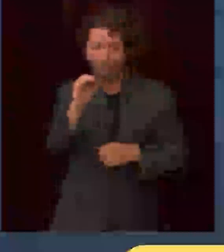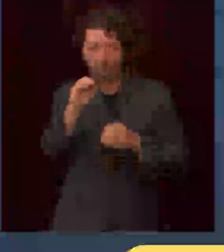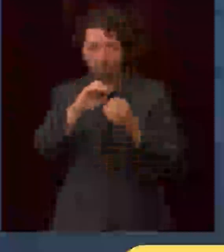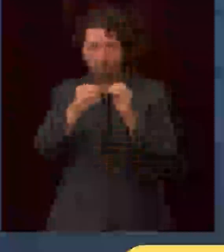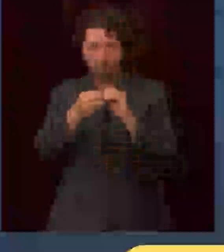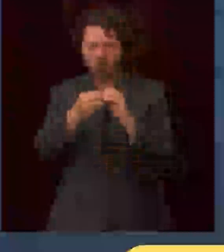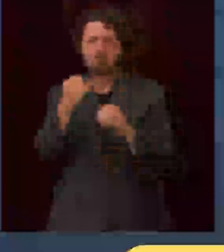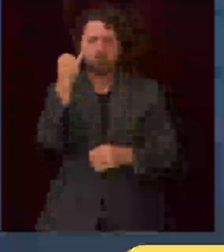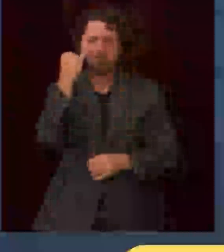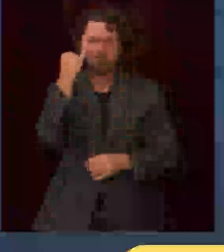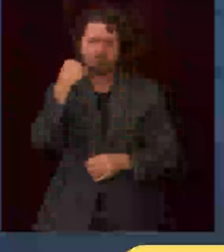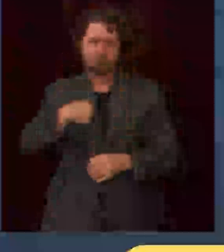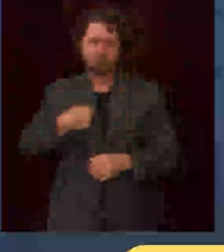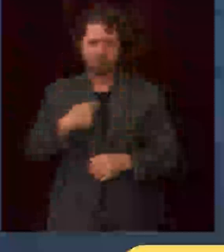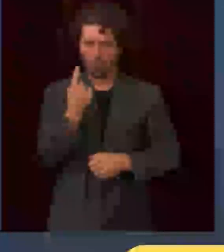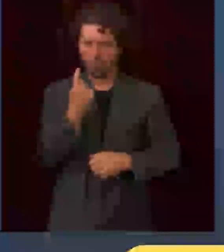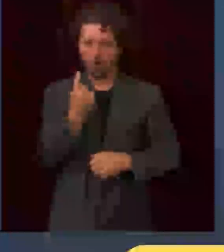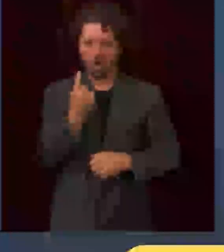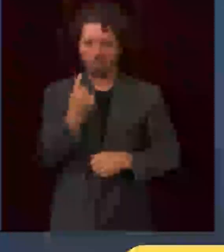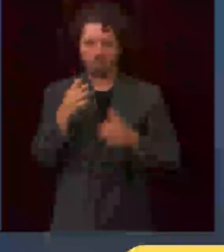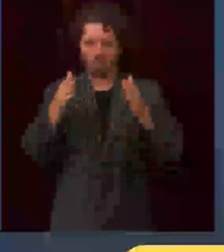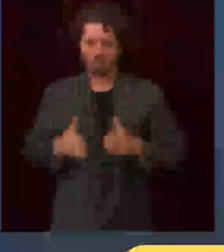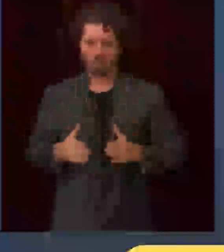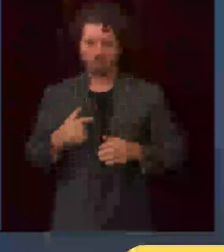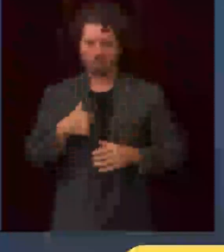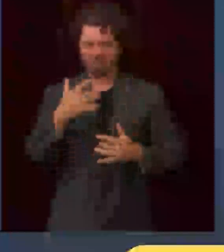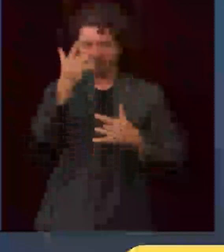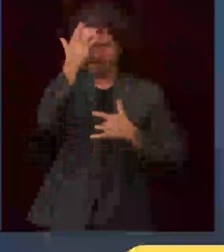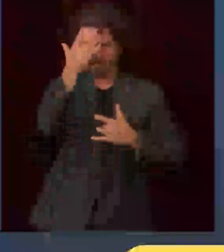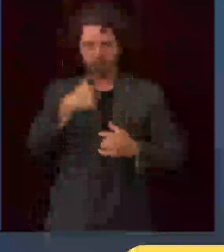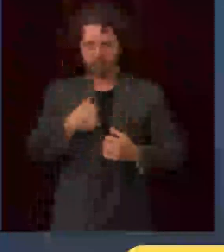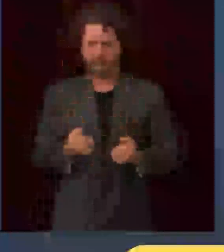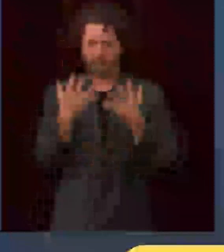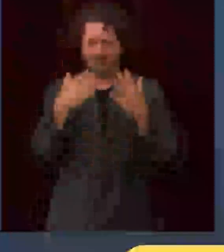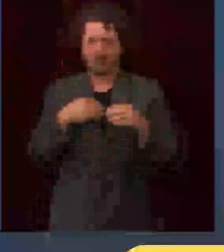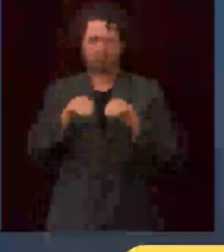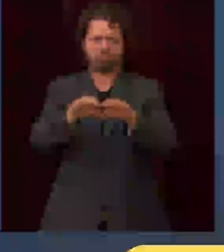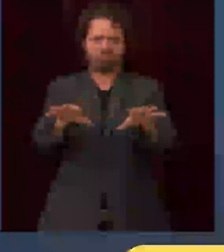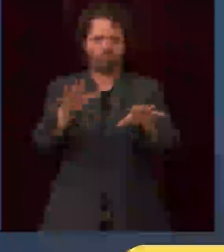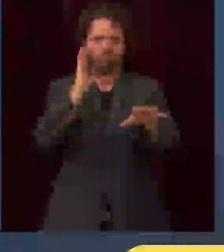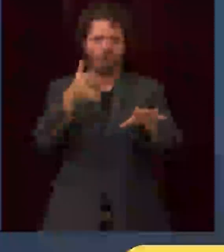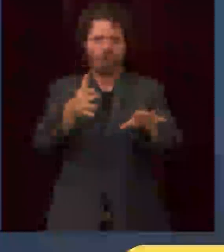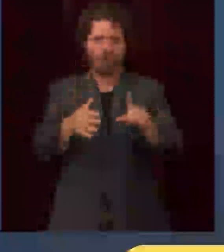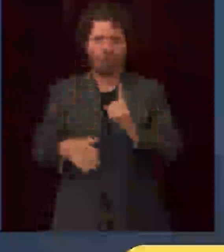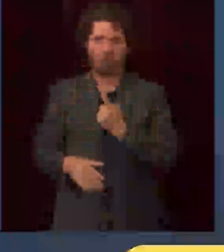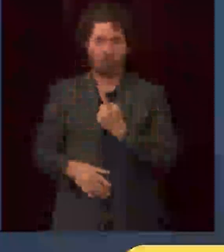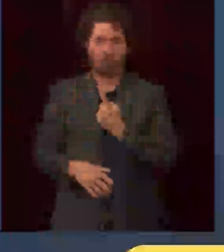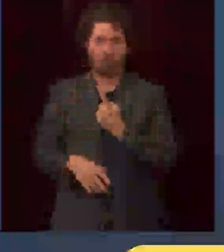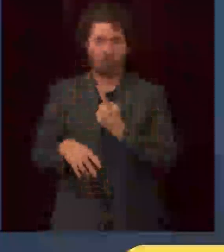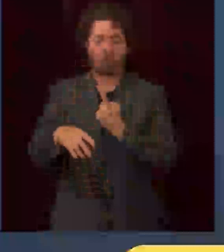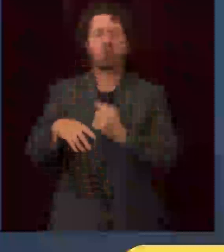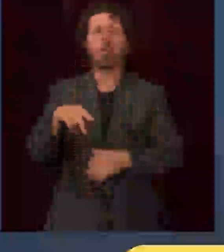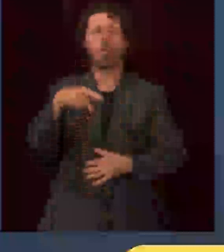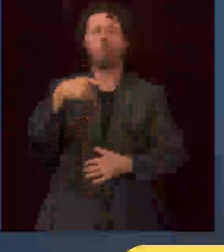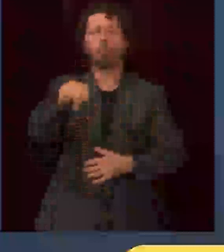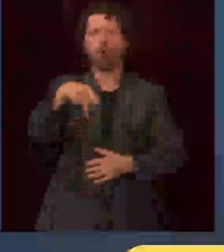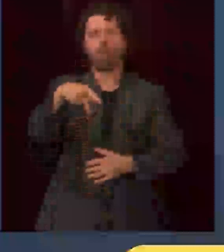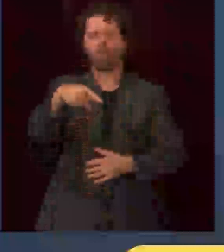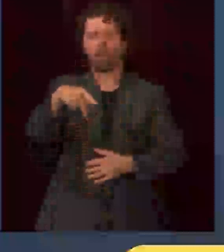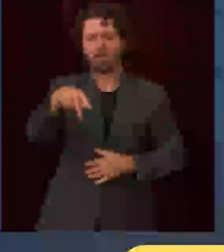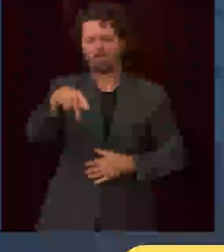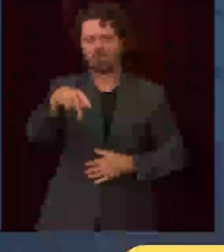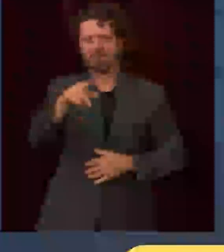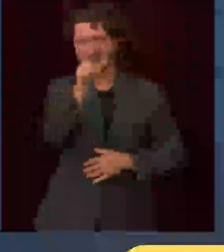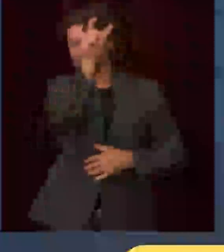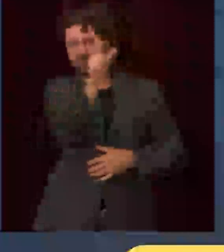infect. And the purple line shows Western Washington and the red line shows Eastern Washington. You'll see